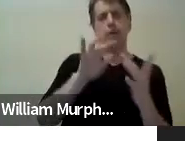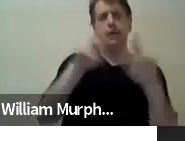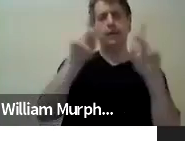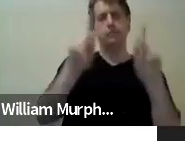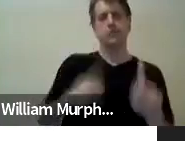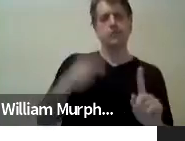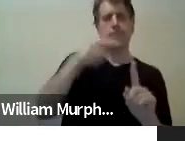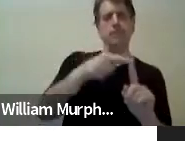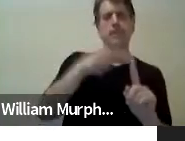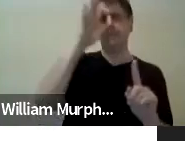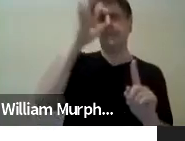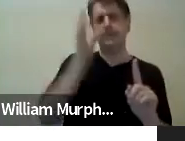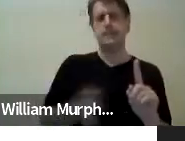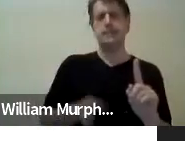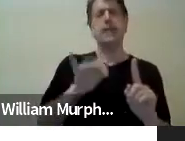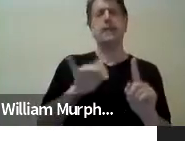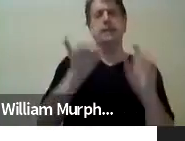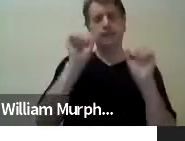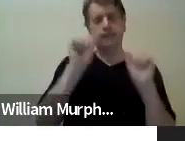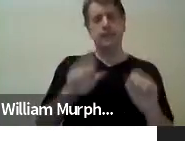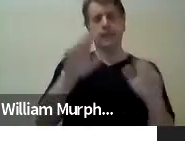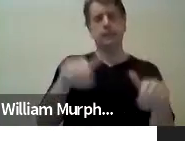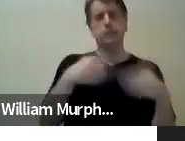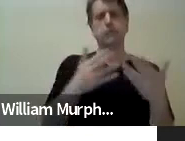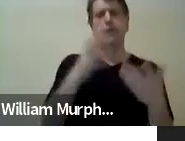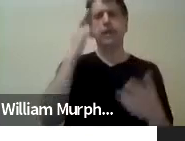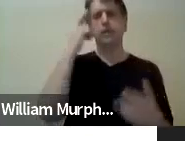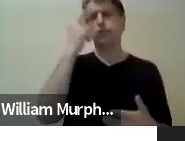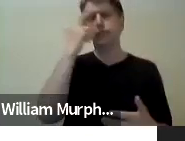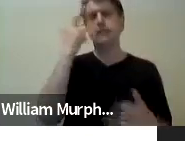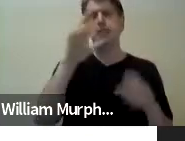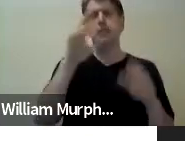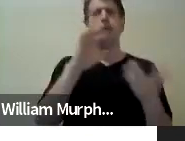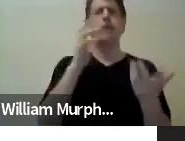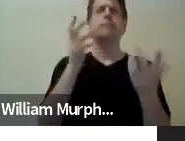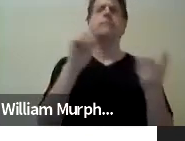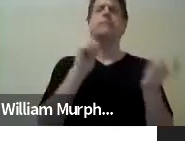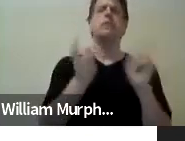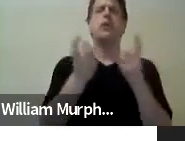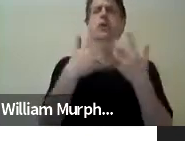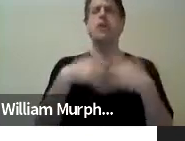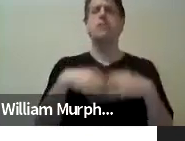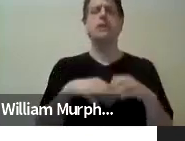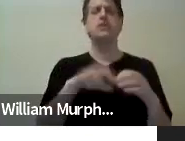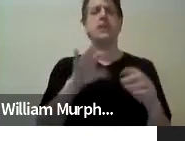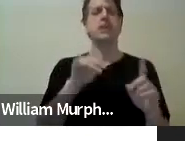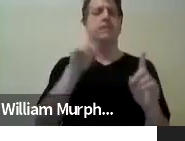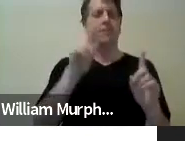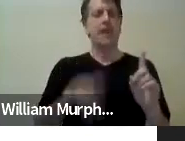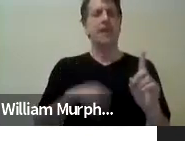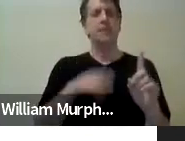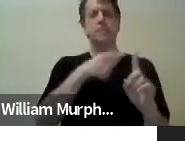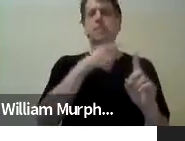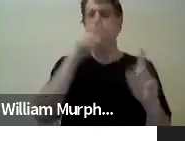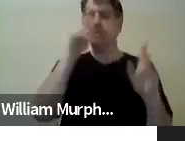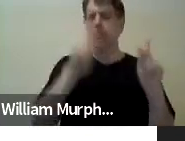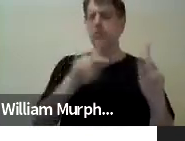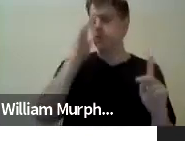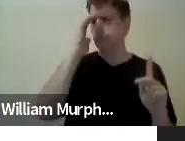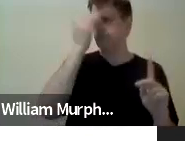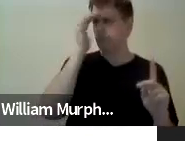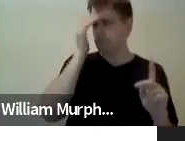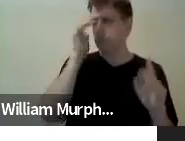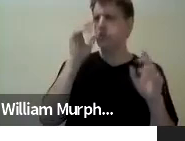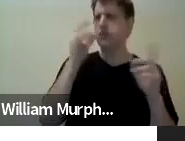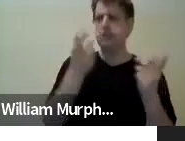determine whether you can provide a reasonable accommodation. If someone is practicing it often, then they'll know the procedure really well. But if